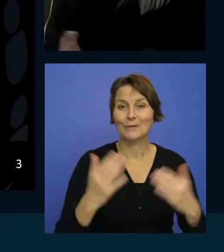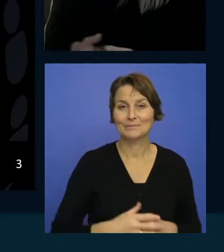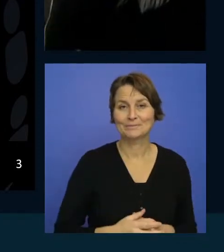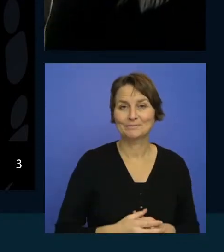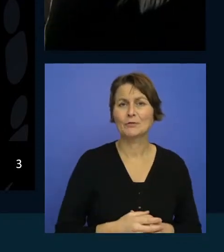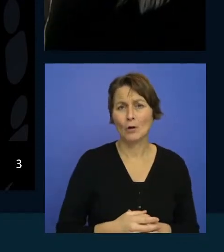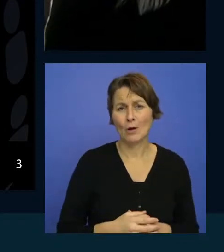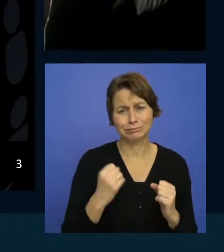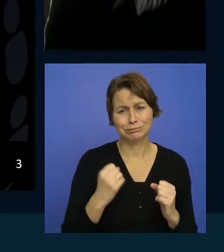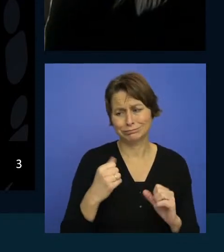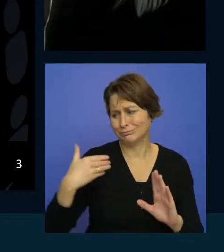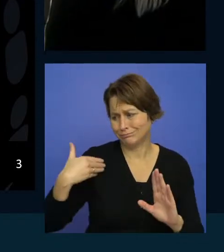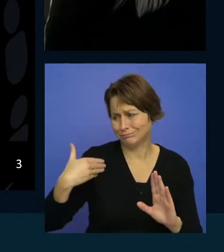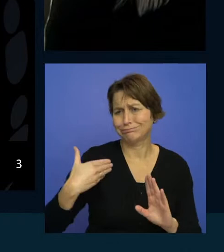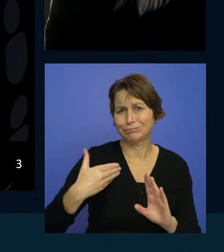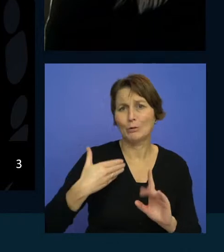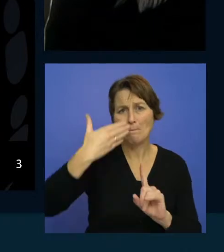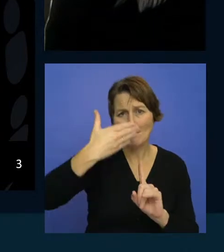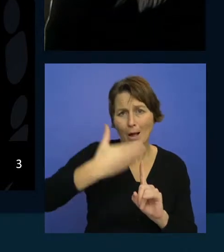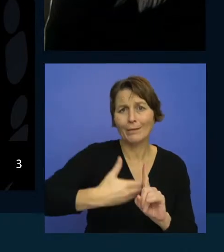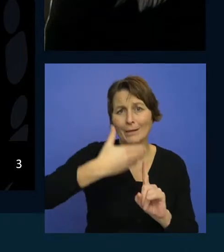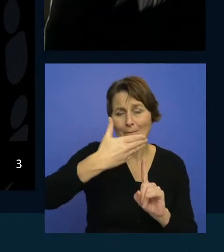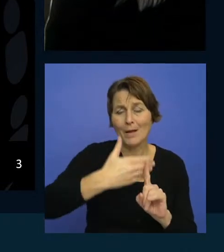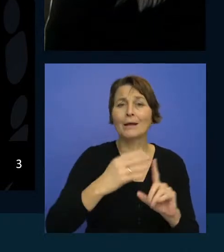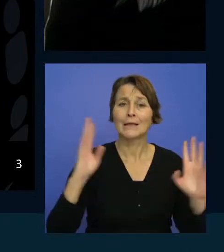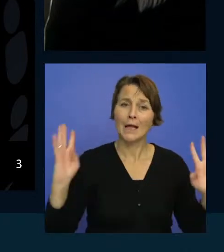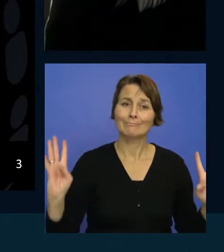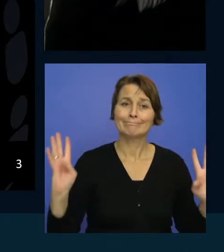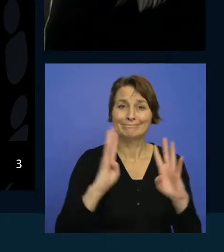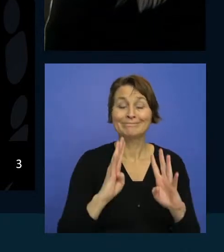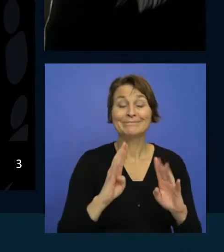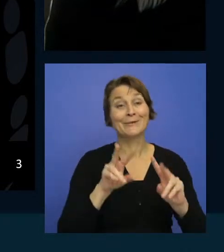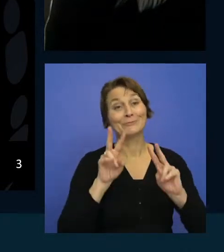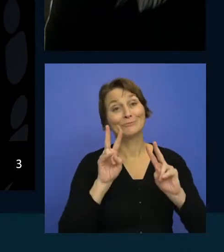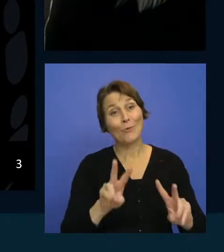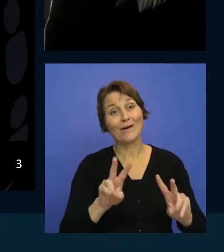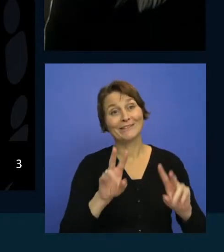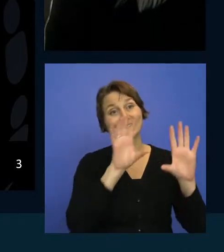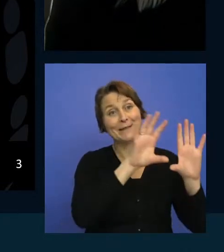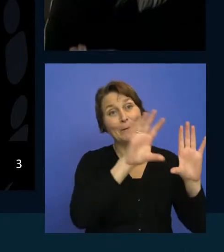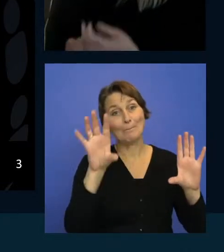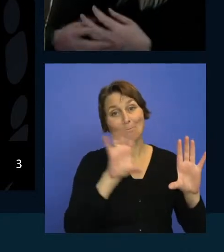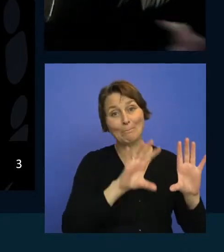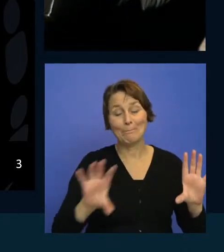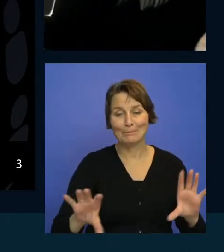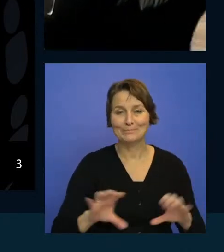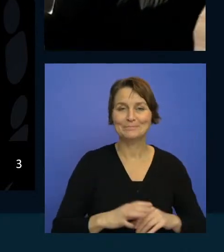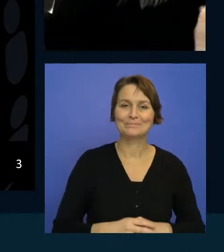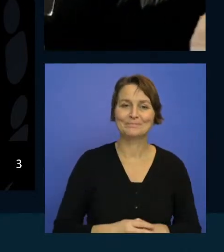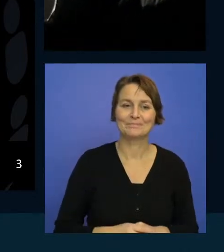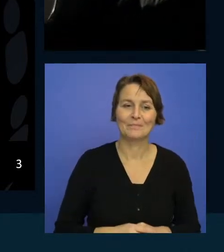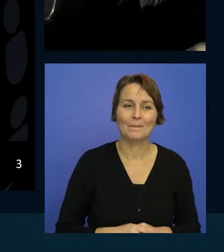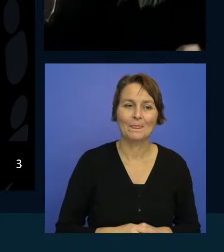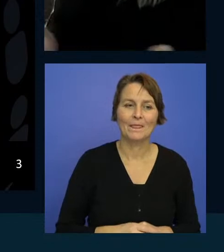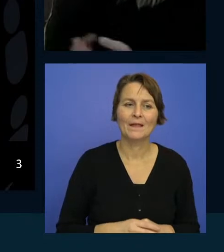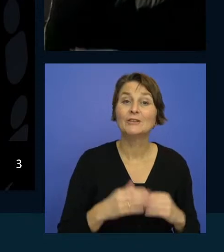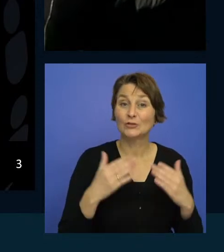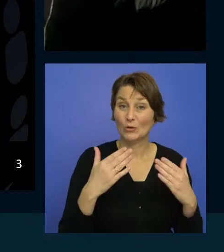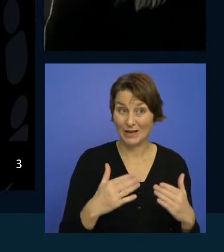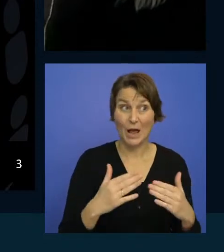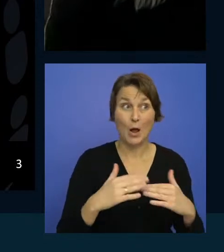months. And then new work patterns are definitely emerging from that. We're shifting to remote work.